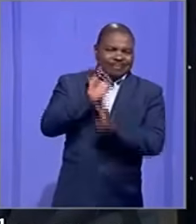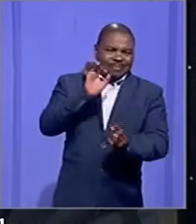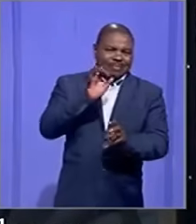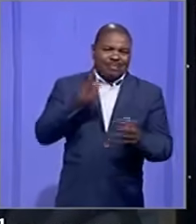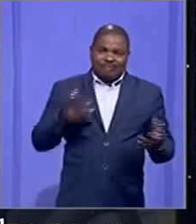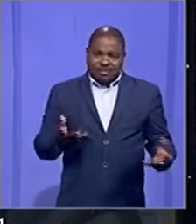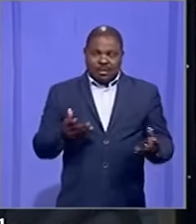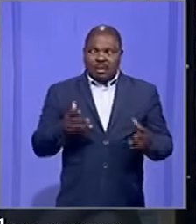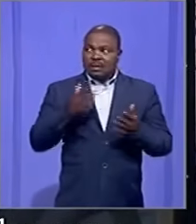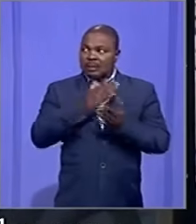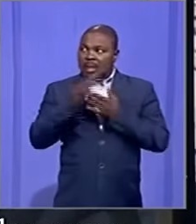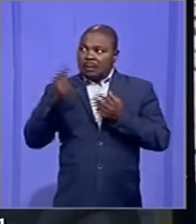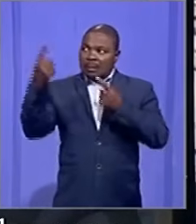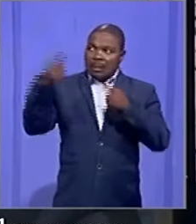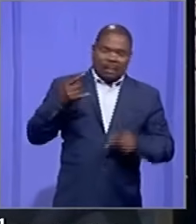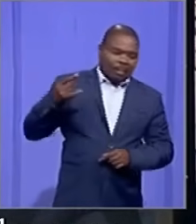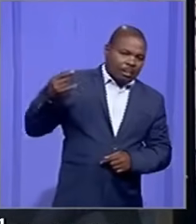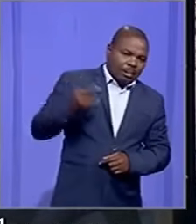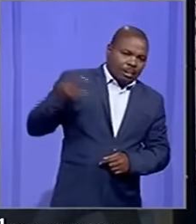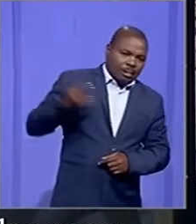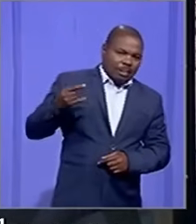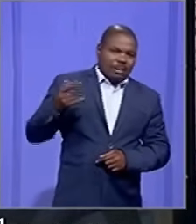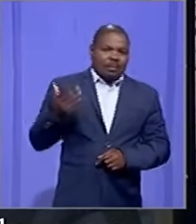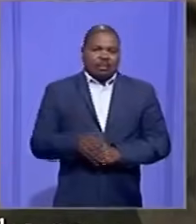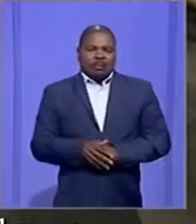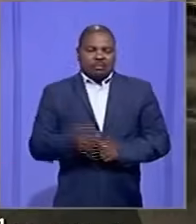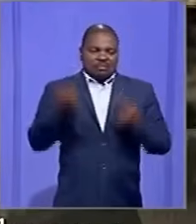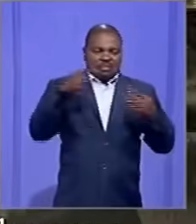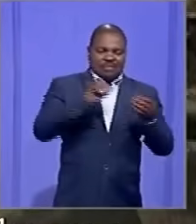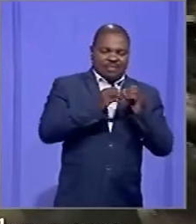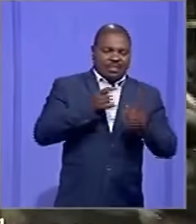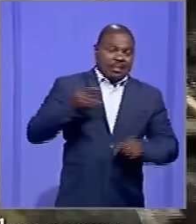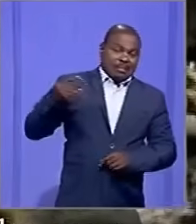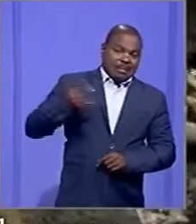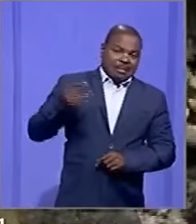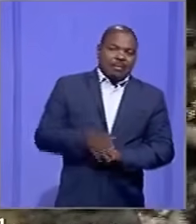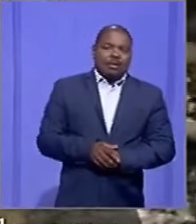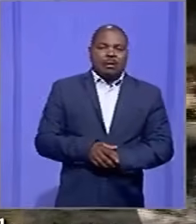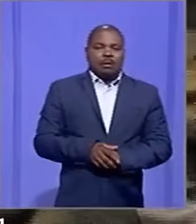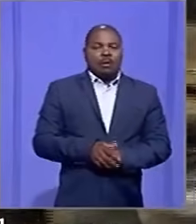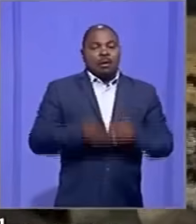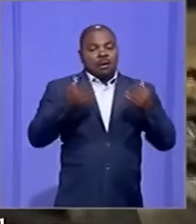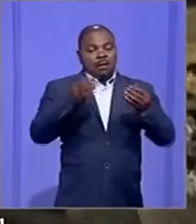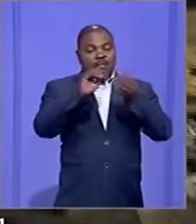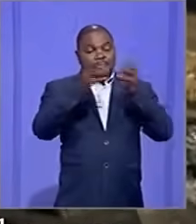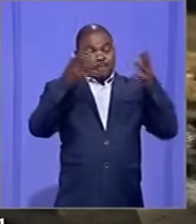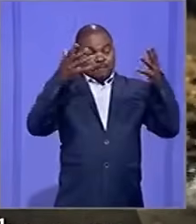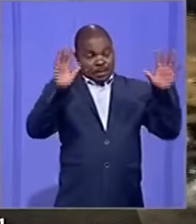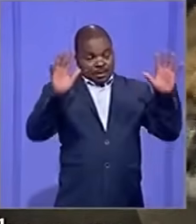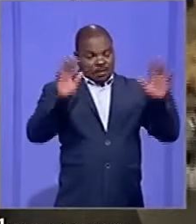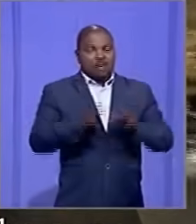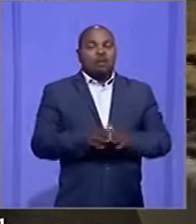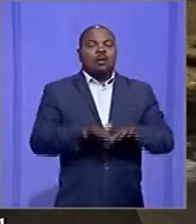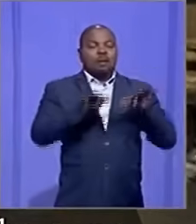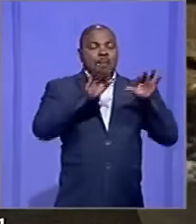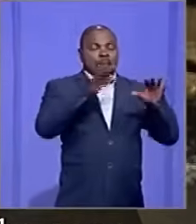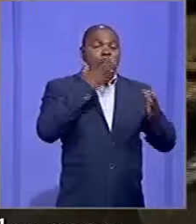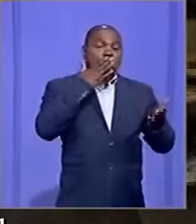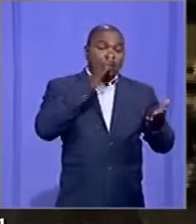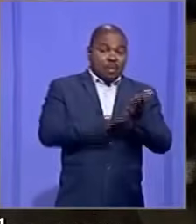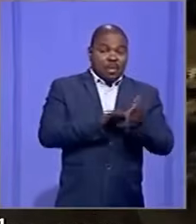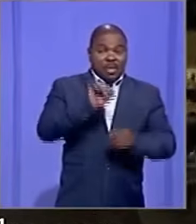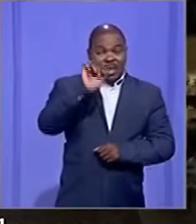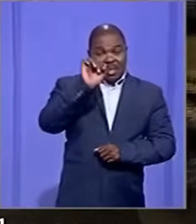members were scared to come to report to any outages in Alexandra. Ge mohlagase o lokišitšwe Setšwetla, badudi ba tshepišitše gore ge